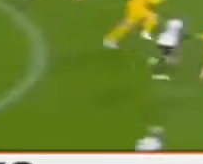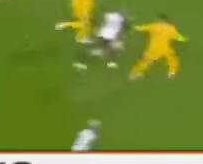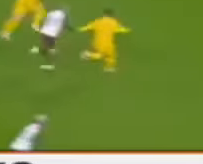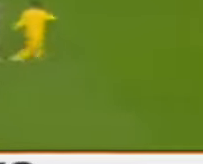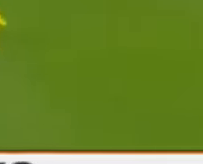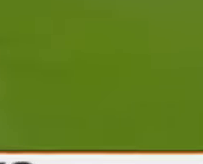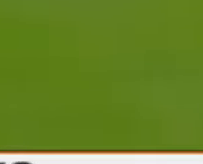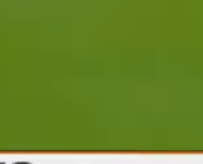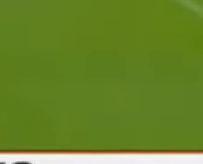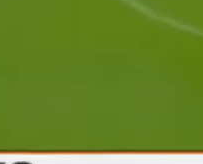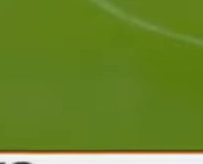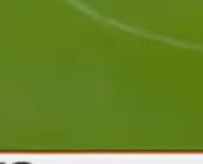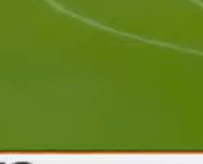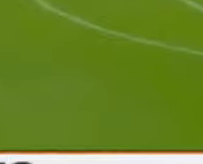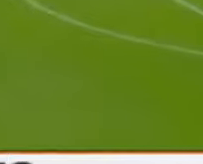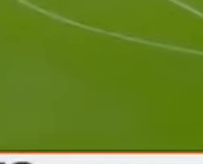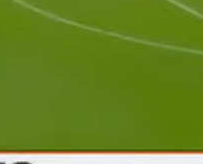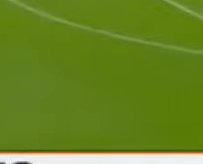cottage.